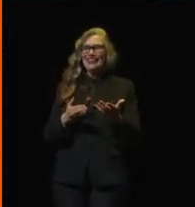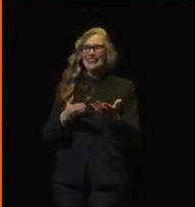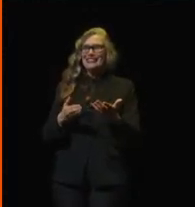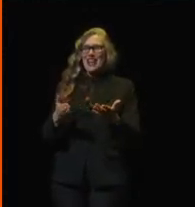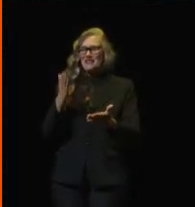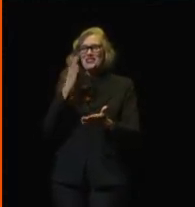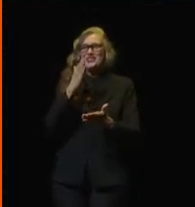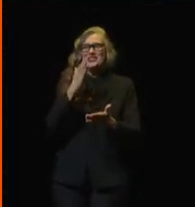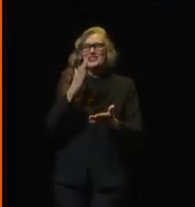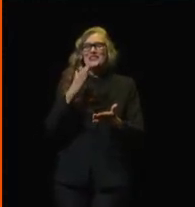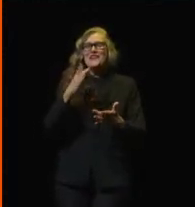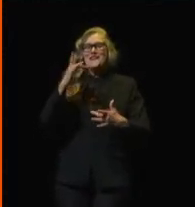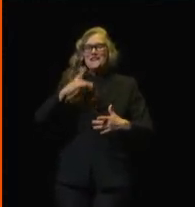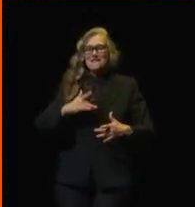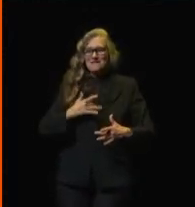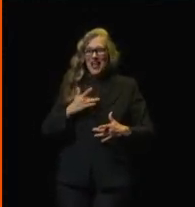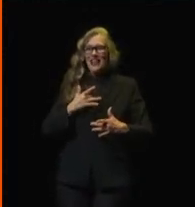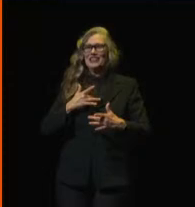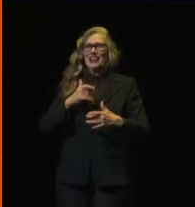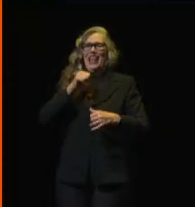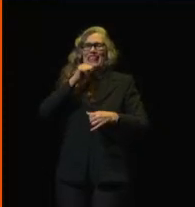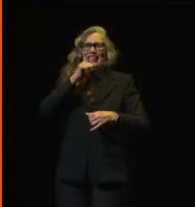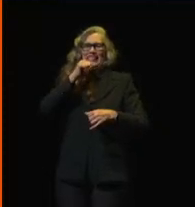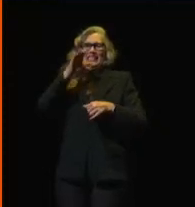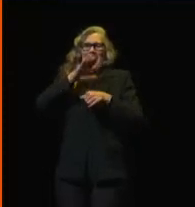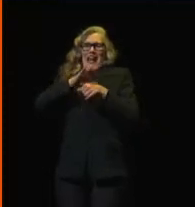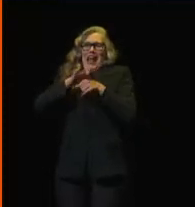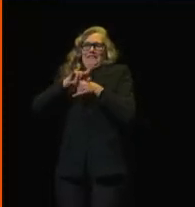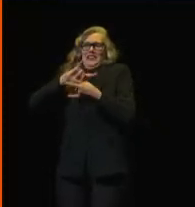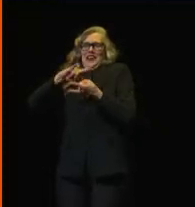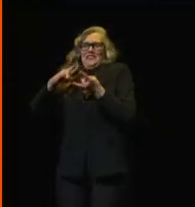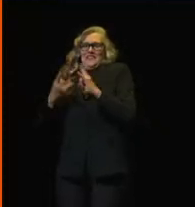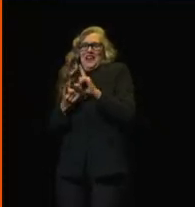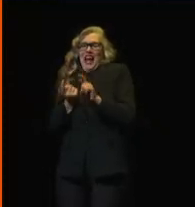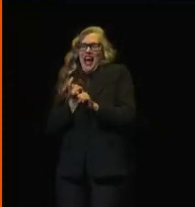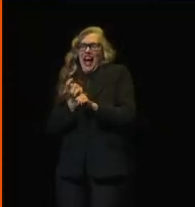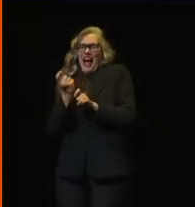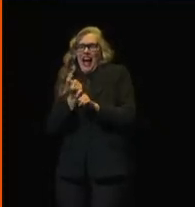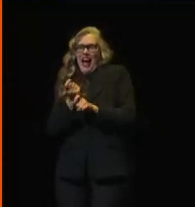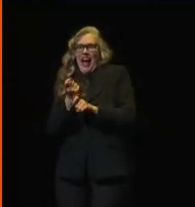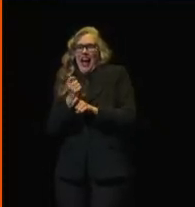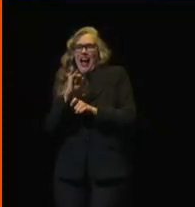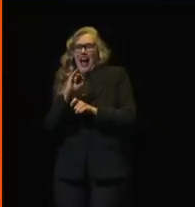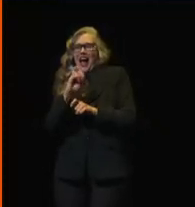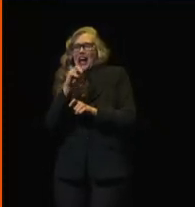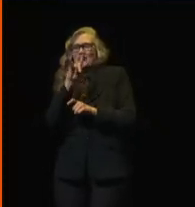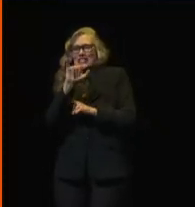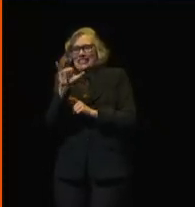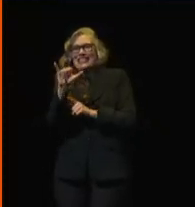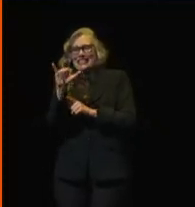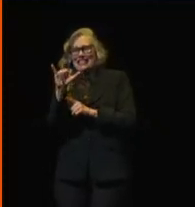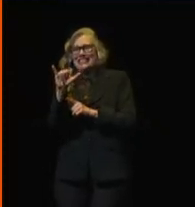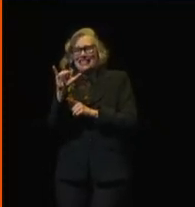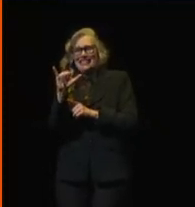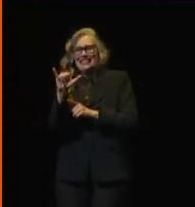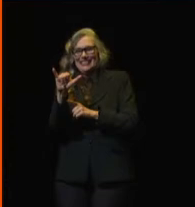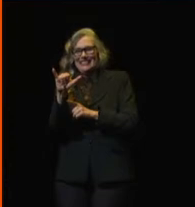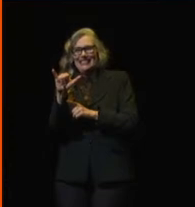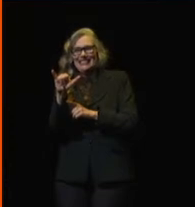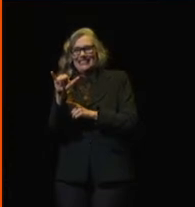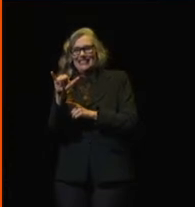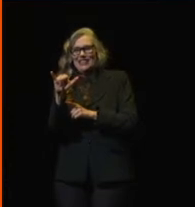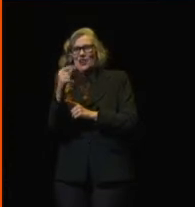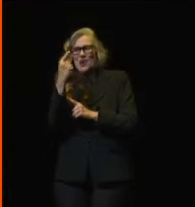And I think that when we think of Ady, we think of his